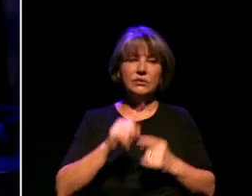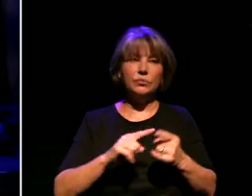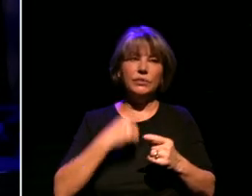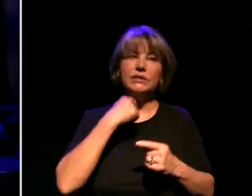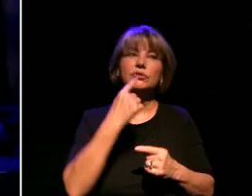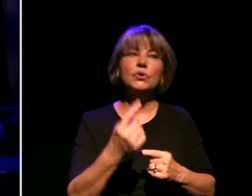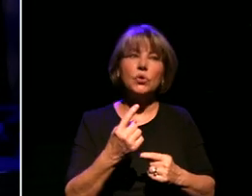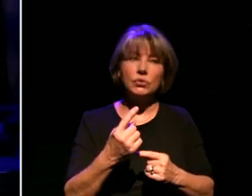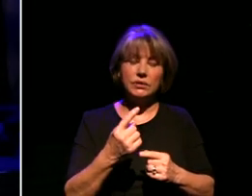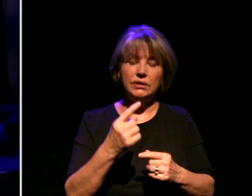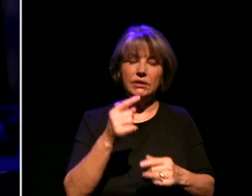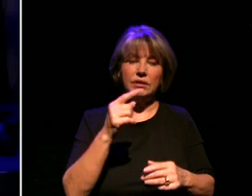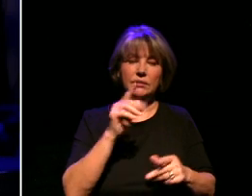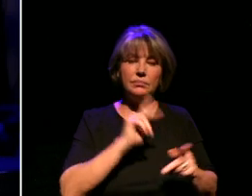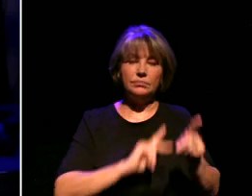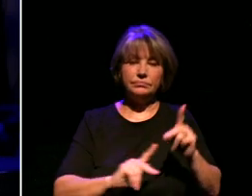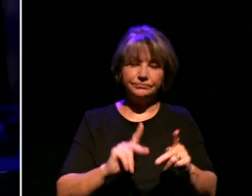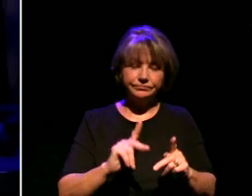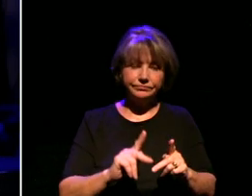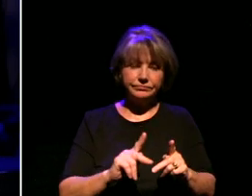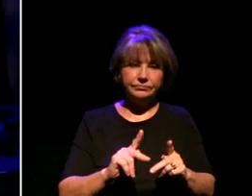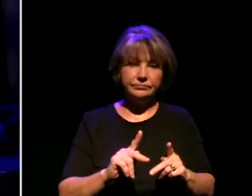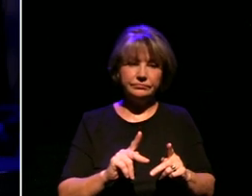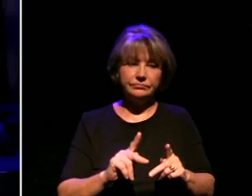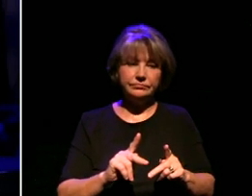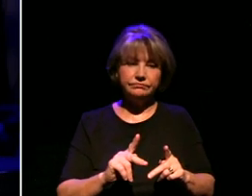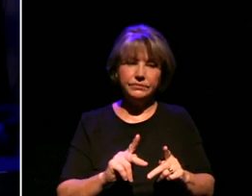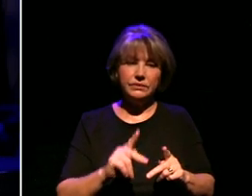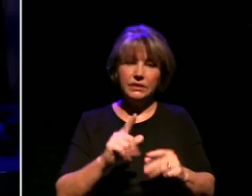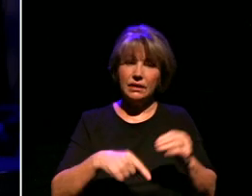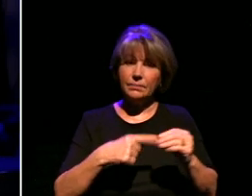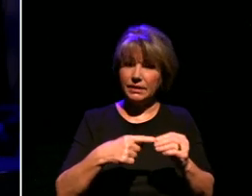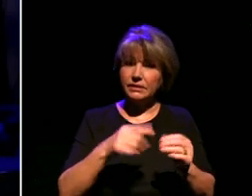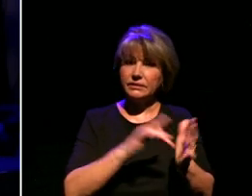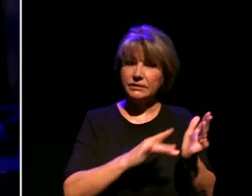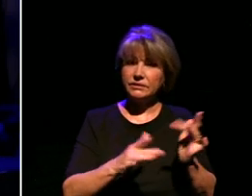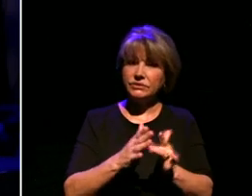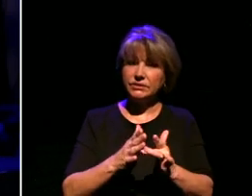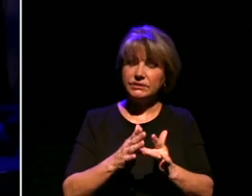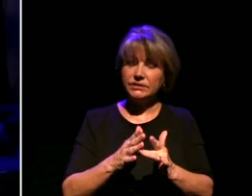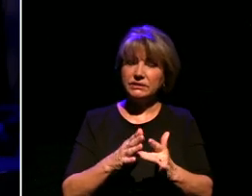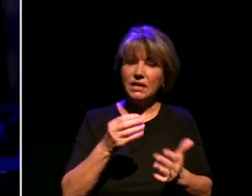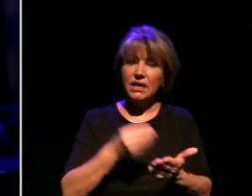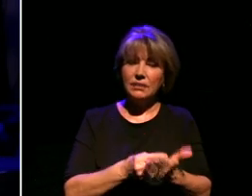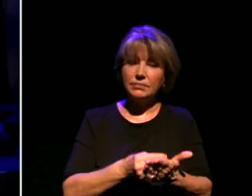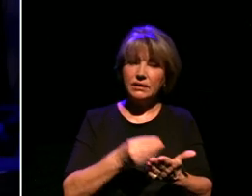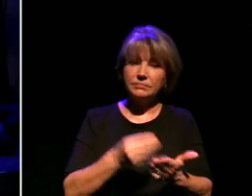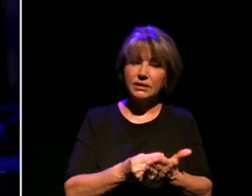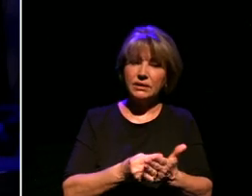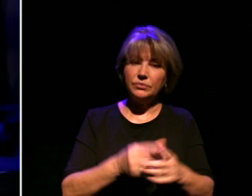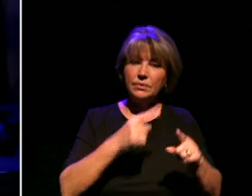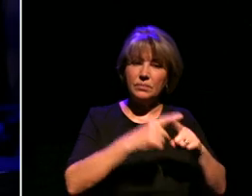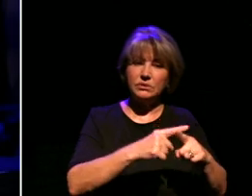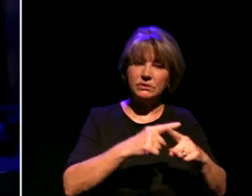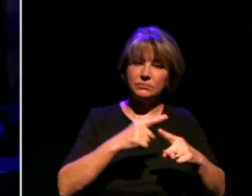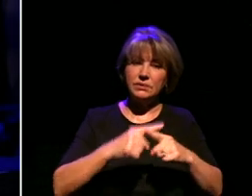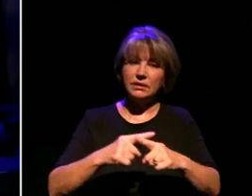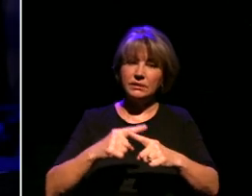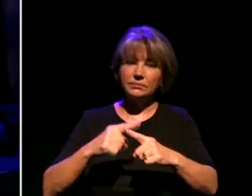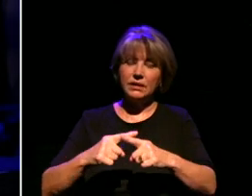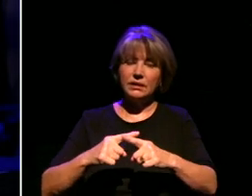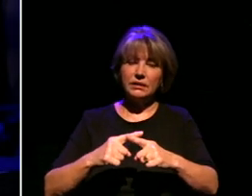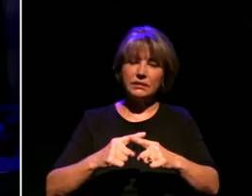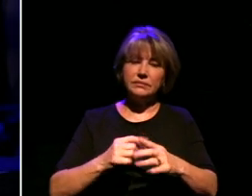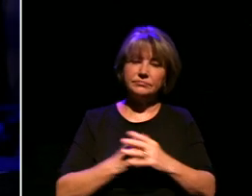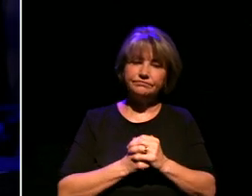never told us what we should do. And it really added to our lives. And we really believe this from the